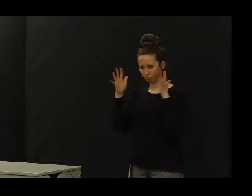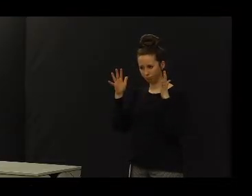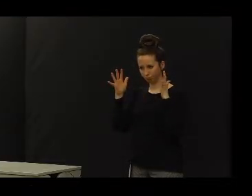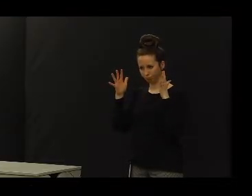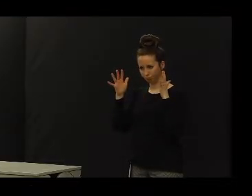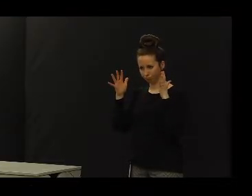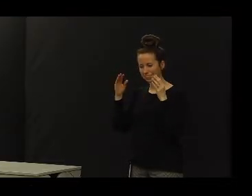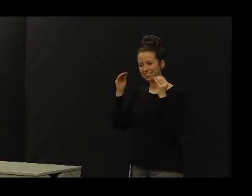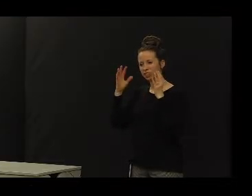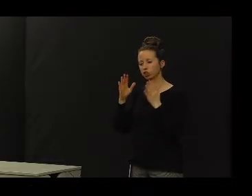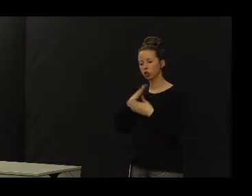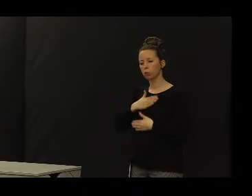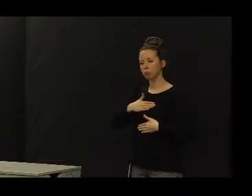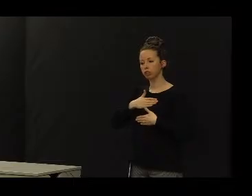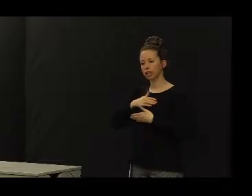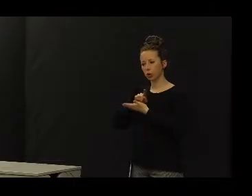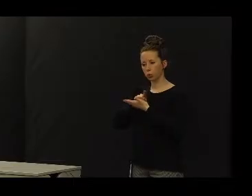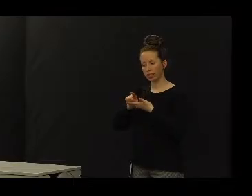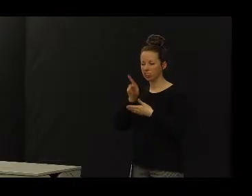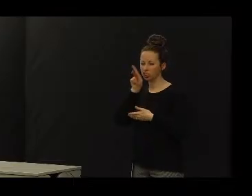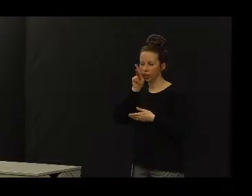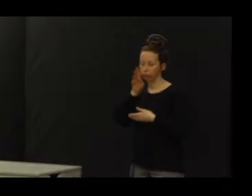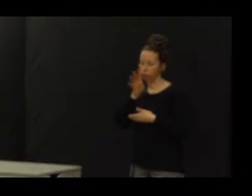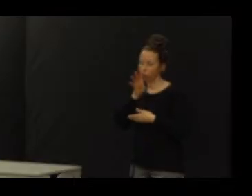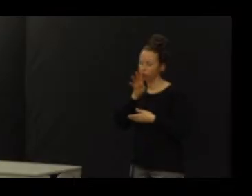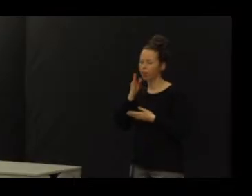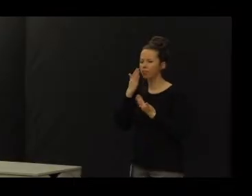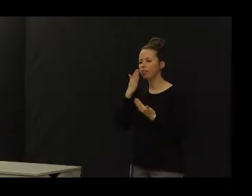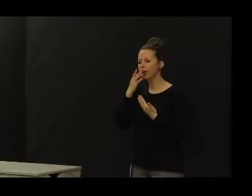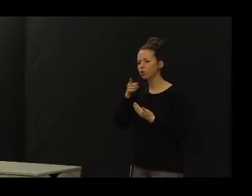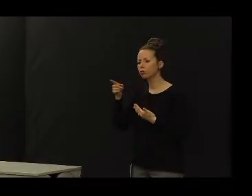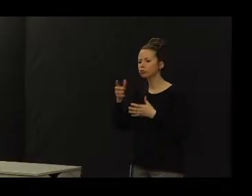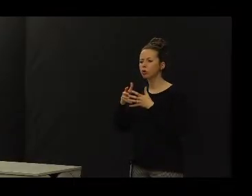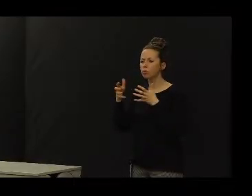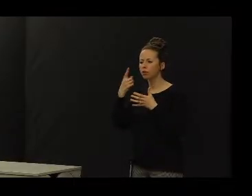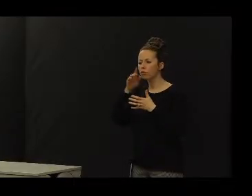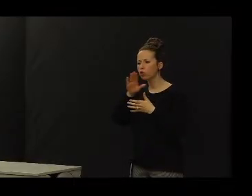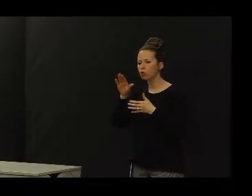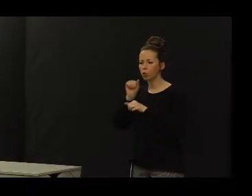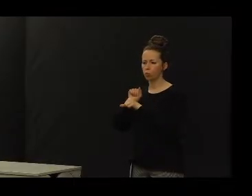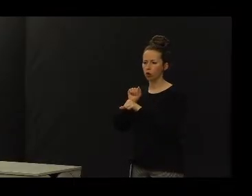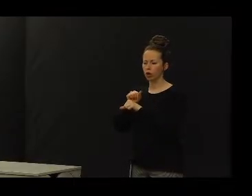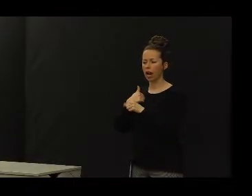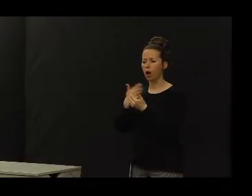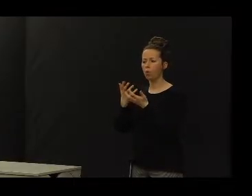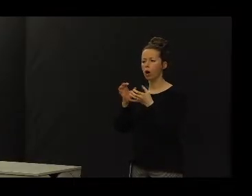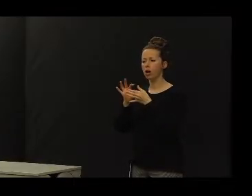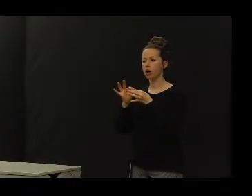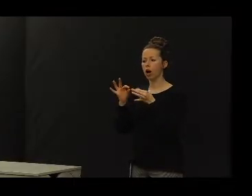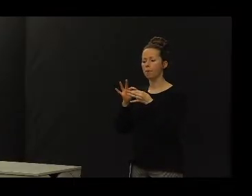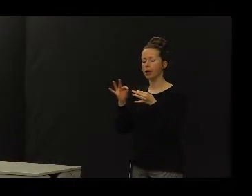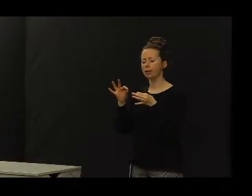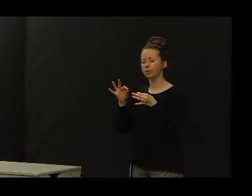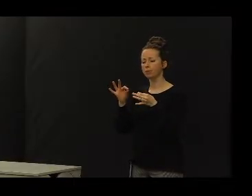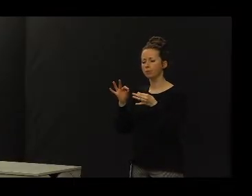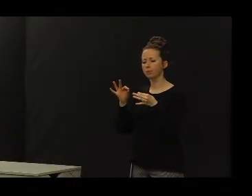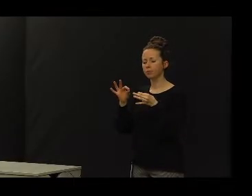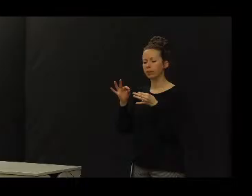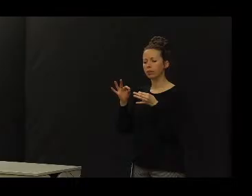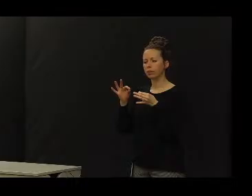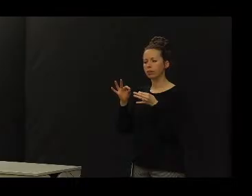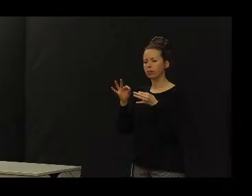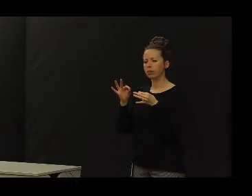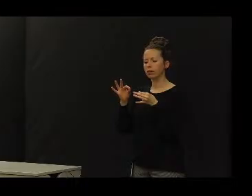For Teacher Appreciation Week, thank you all so much for your work. I do want to comment on